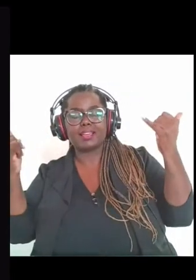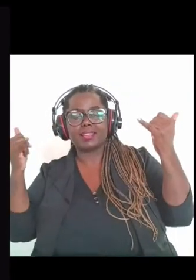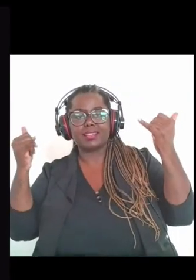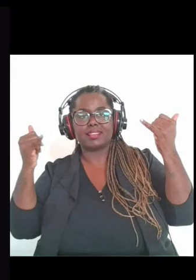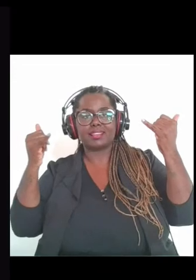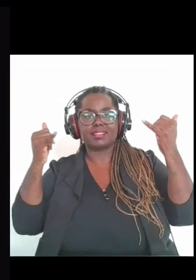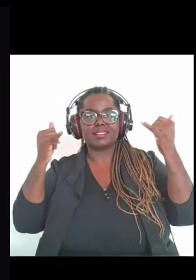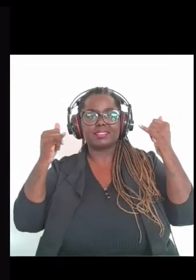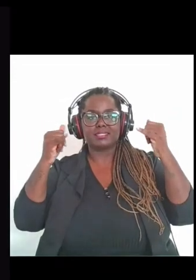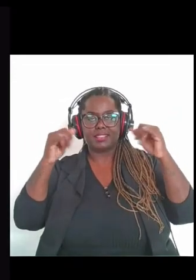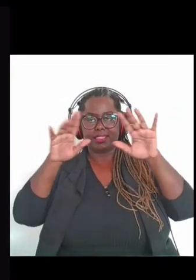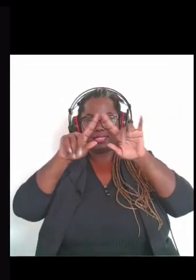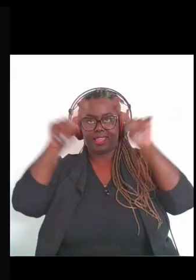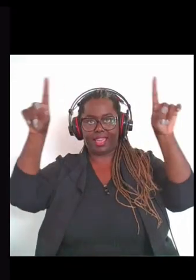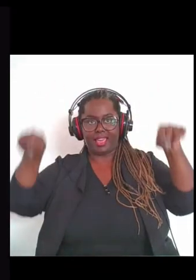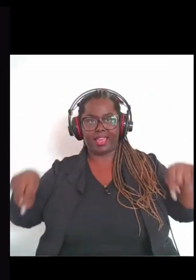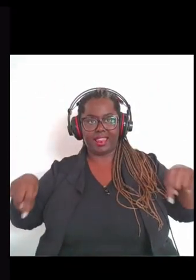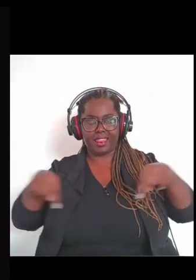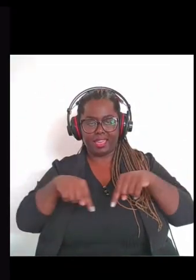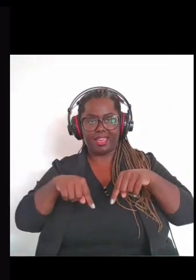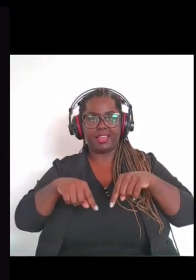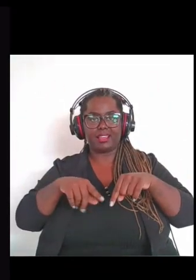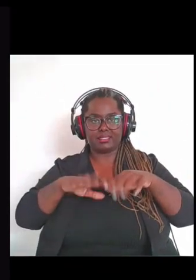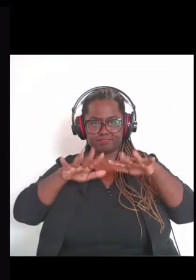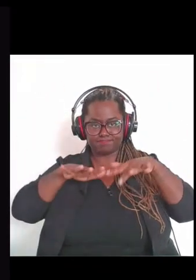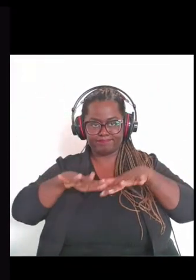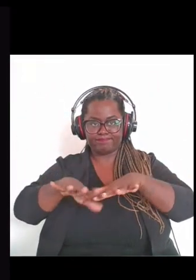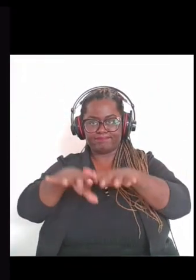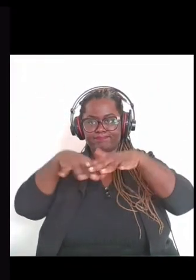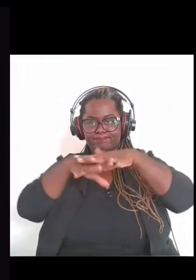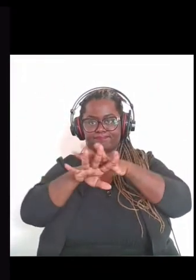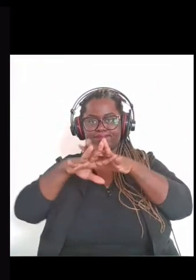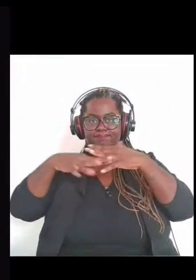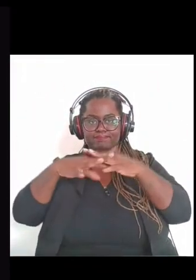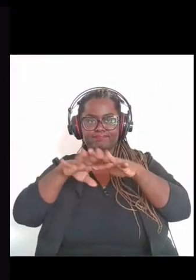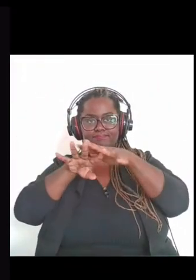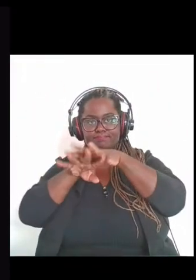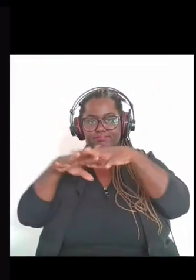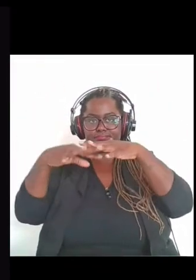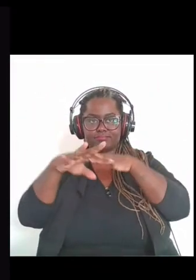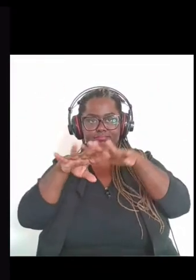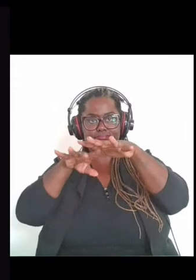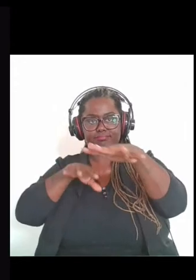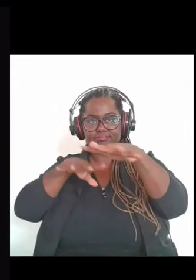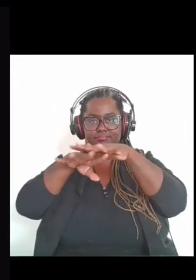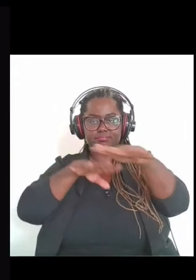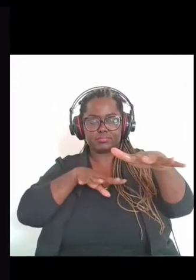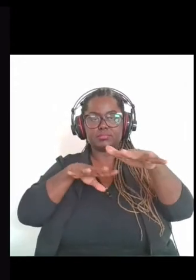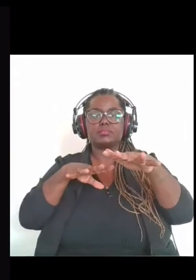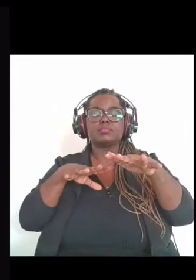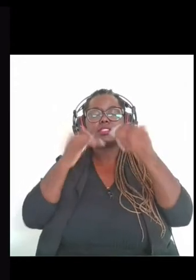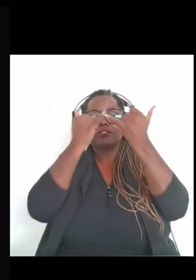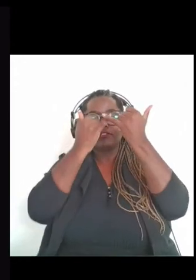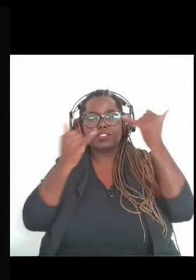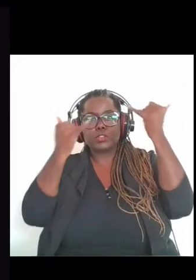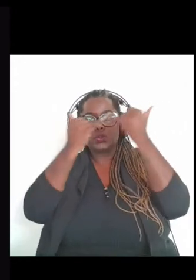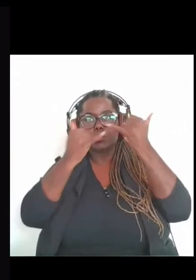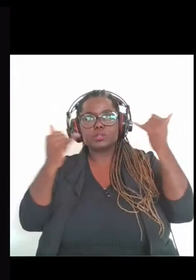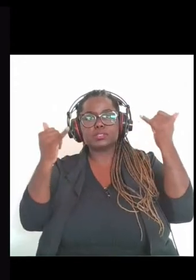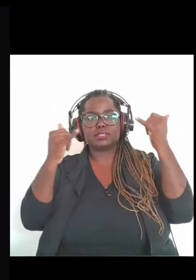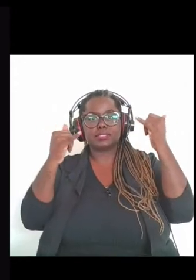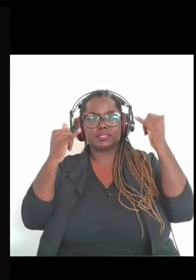vertical threads make the backdrop of the portrait the middle ones amongst the